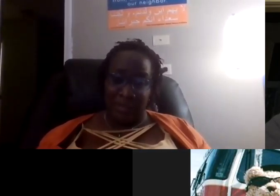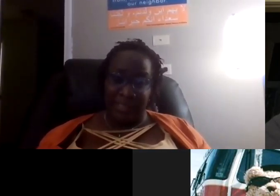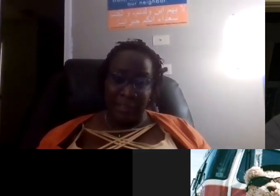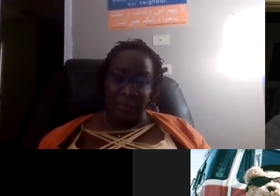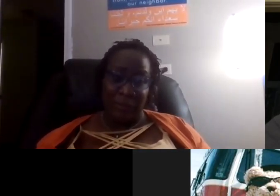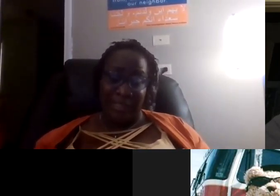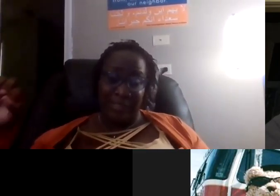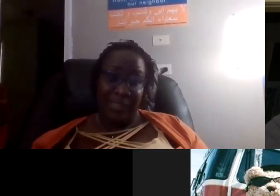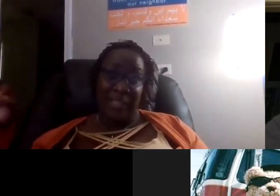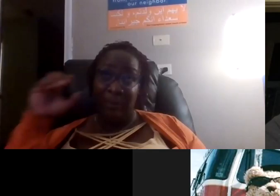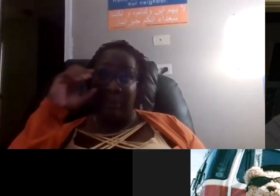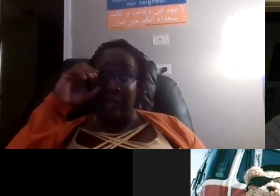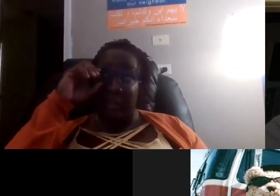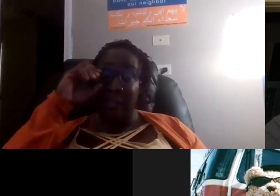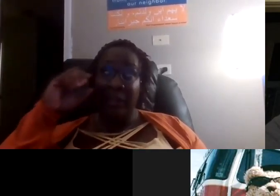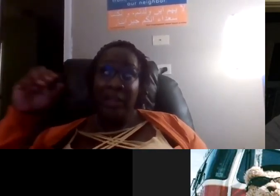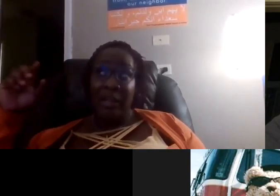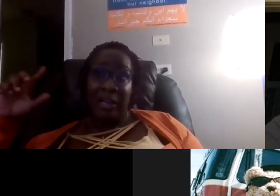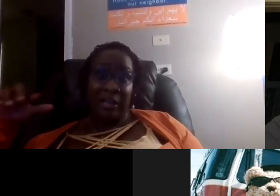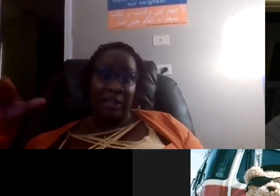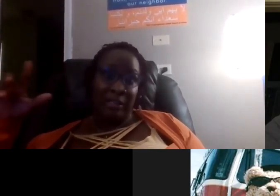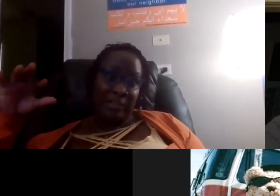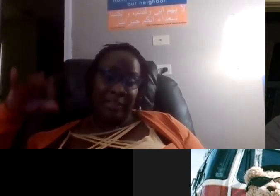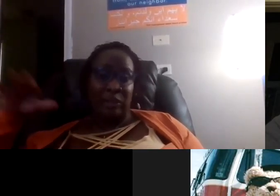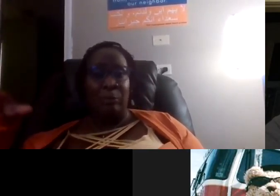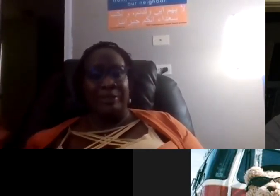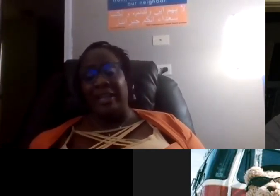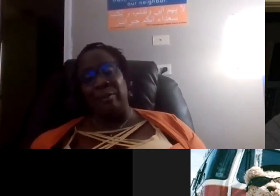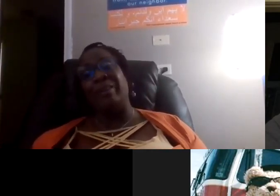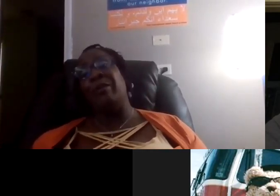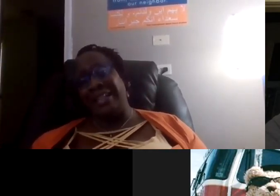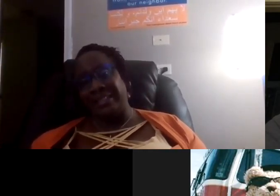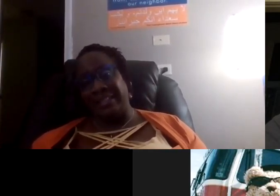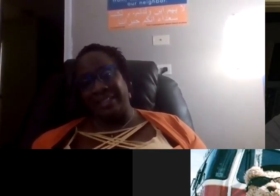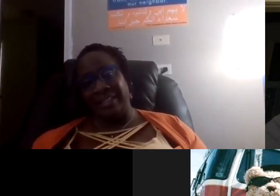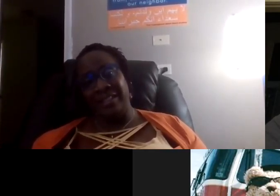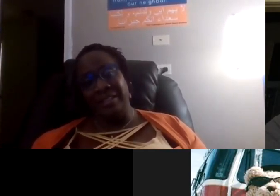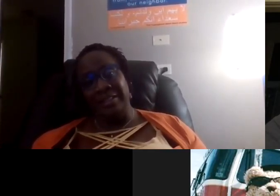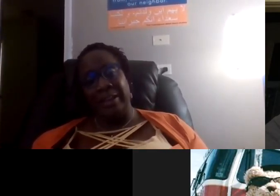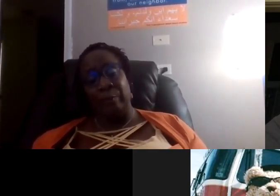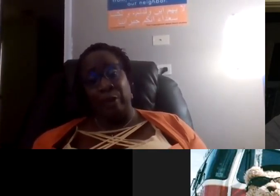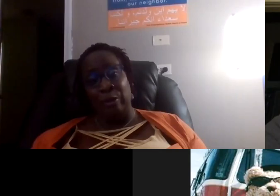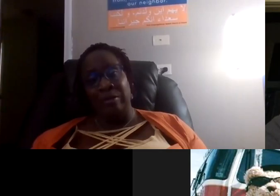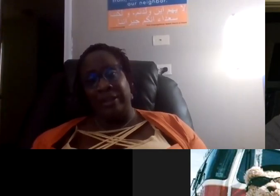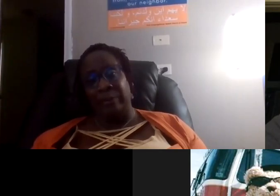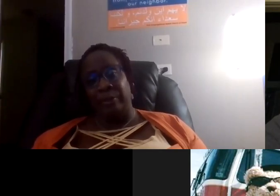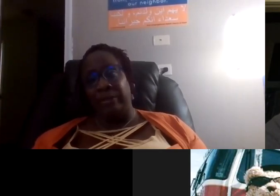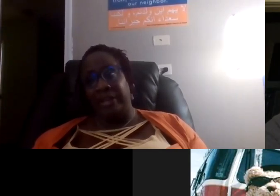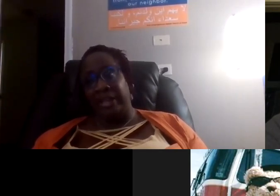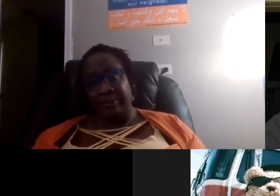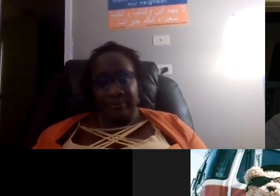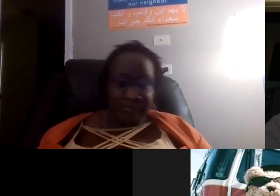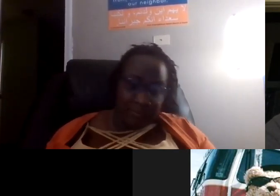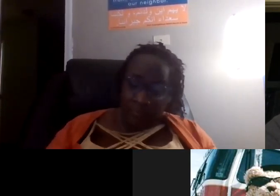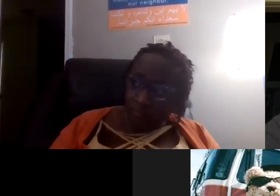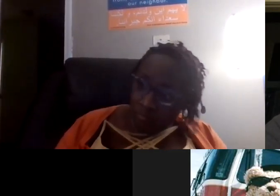in a link, so that link can be like, it's open to anyone who has the link. They can view it.